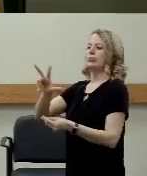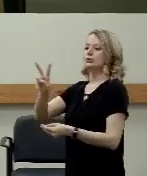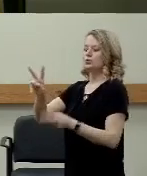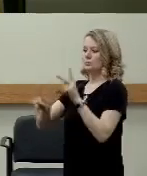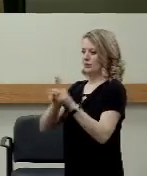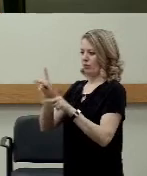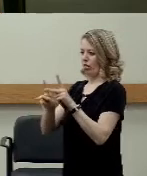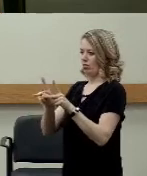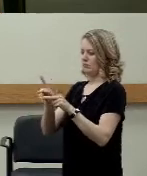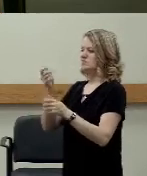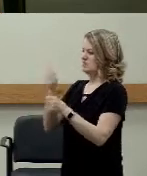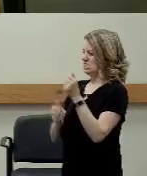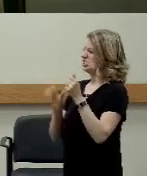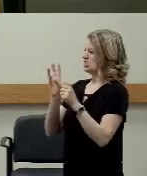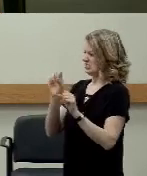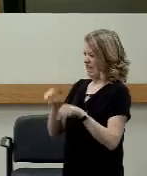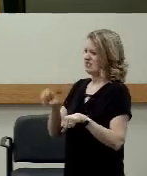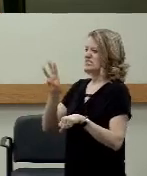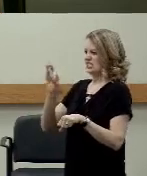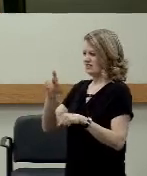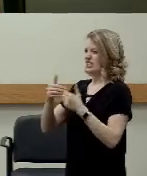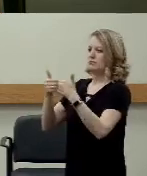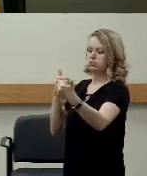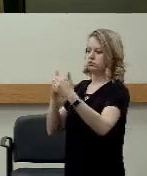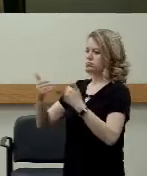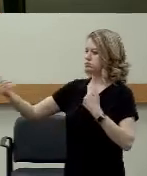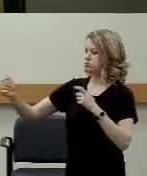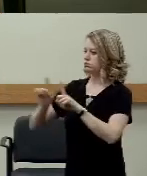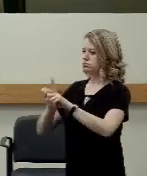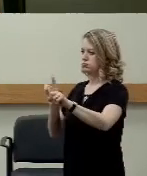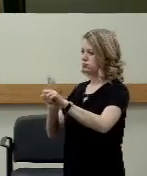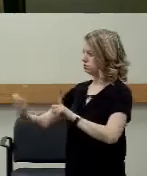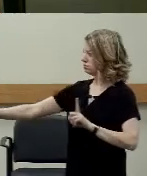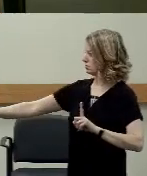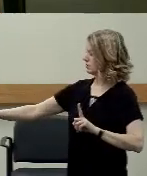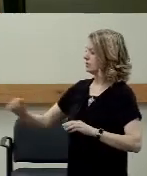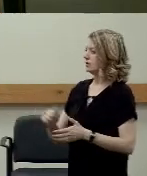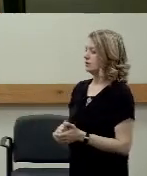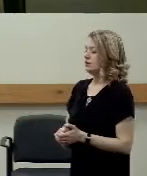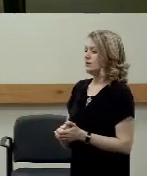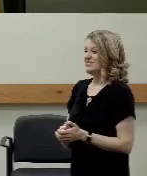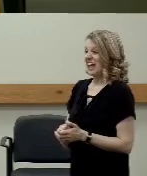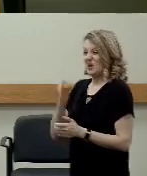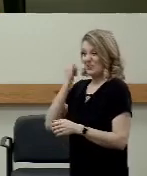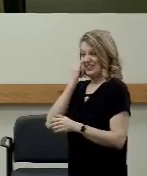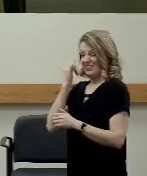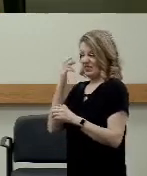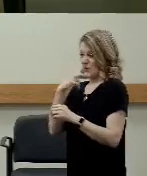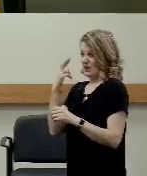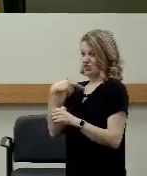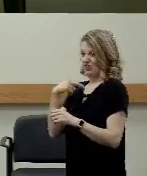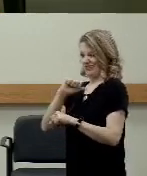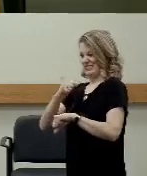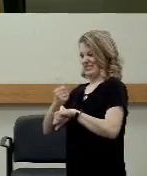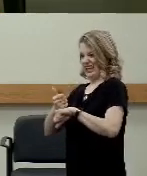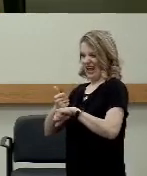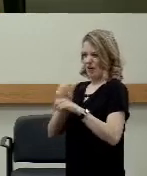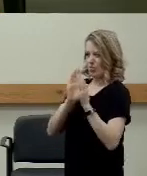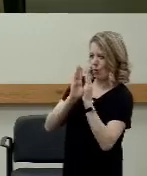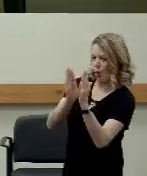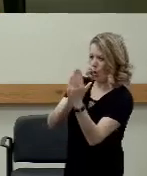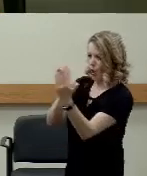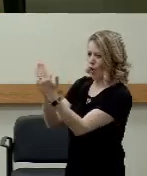sitting 6 feet away from each other. Now, whether or not the configuration of the restaurant would allow that is a whole other thing,